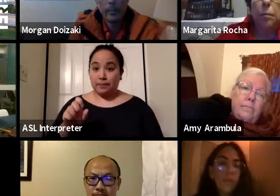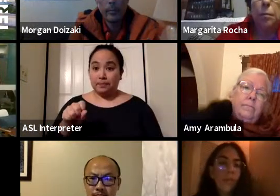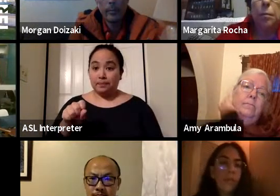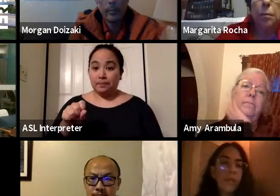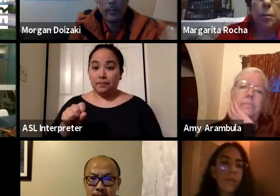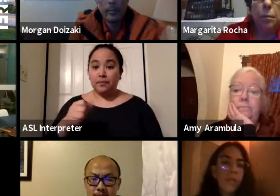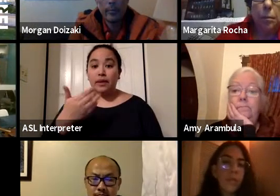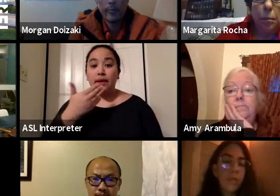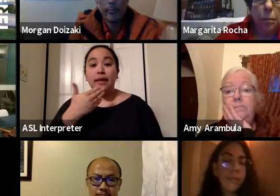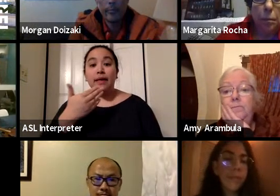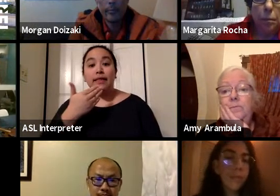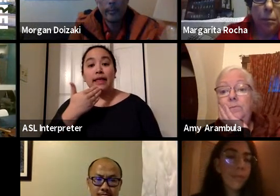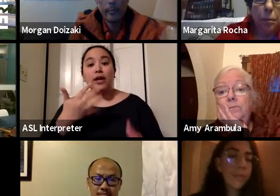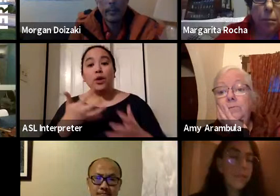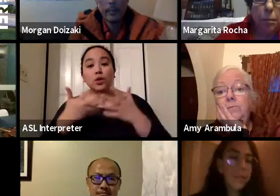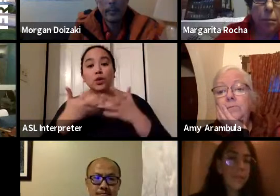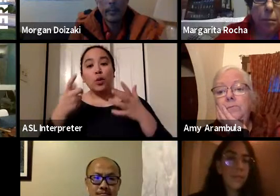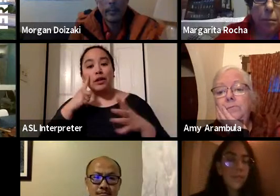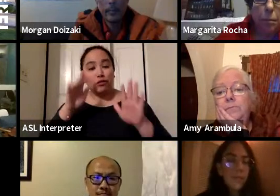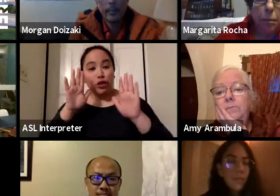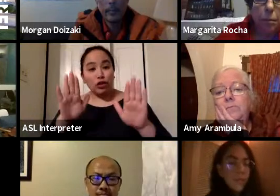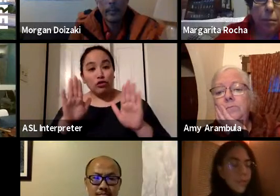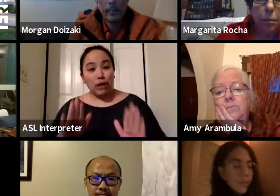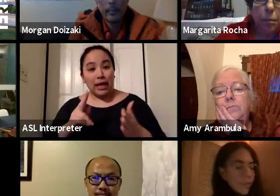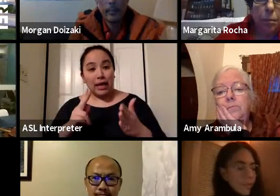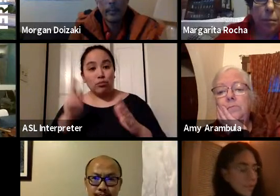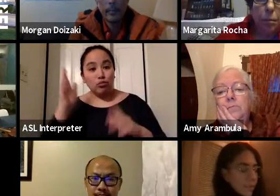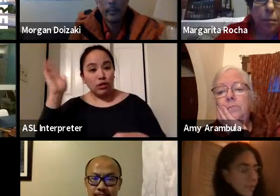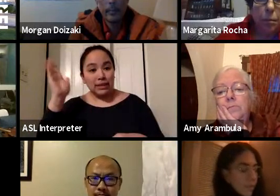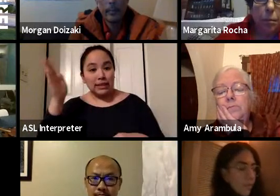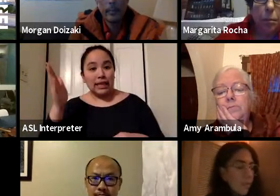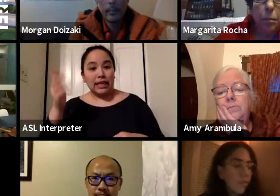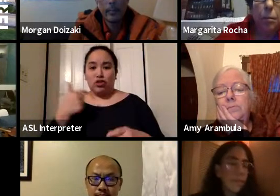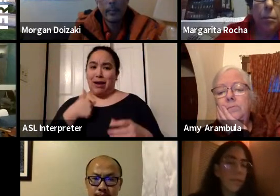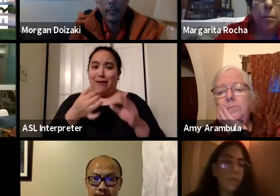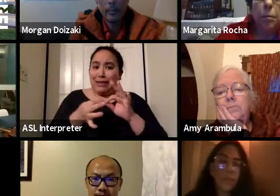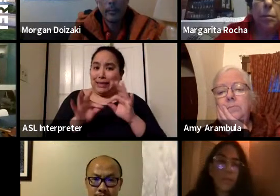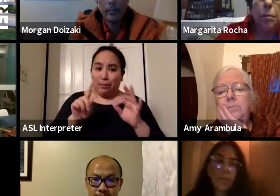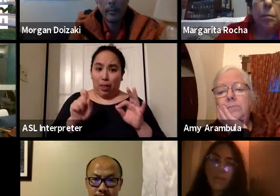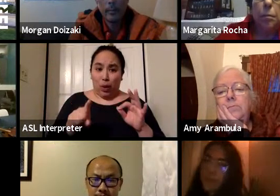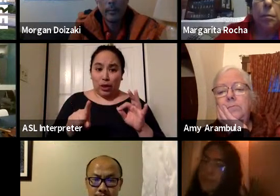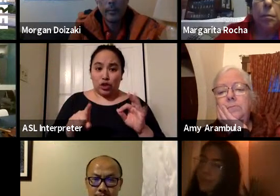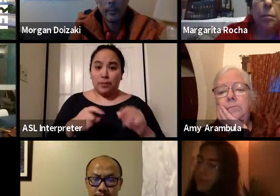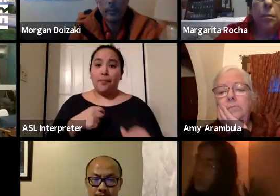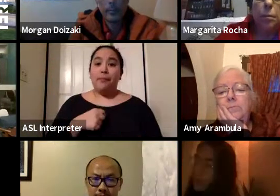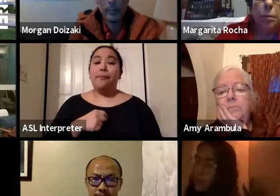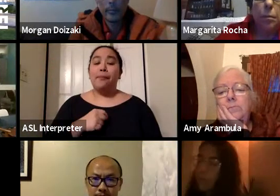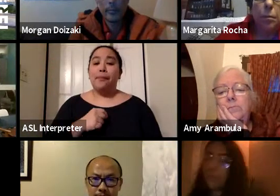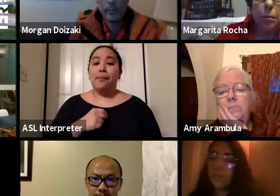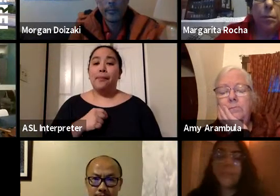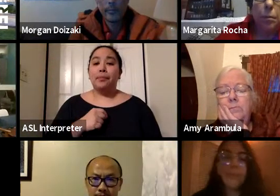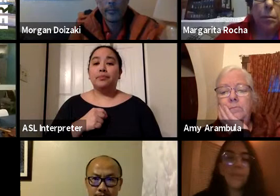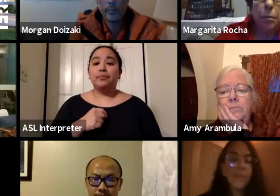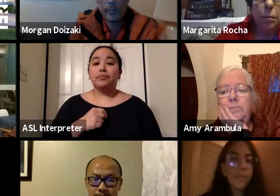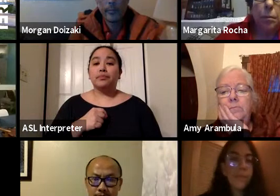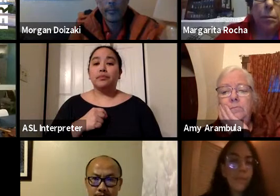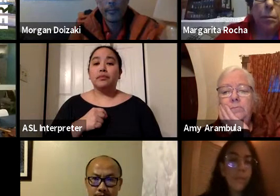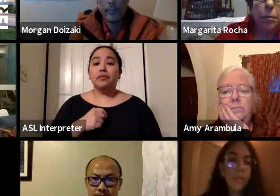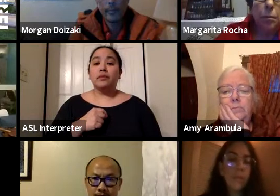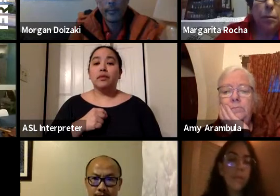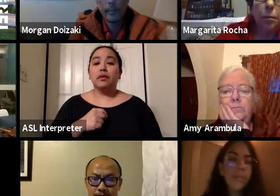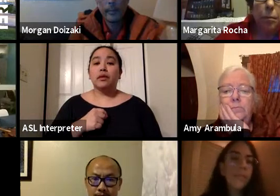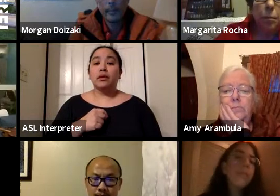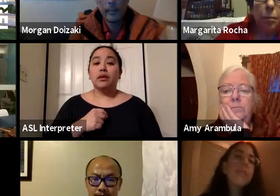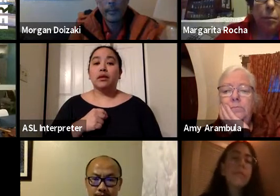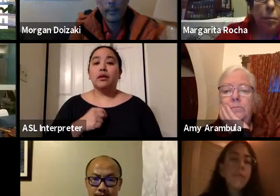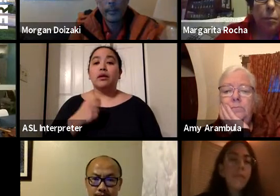Hi, thank you for that great presentation. Michael, I have a simple question. Just wondering, as far as getting